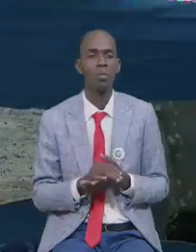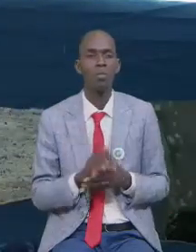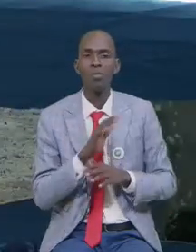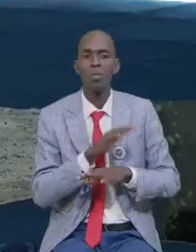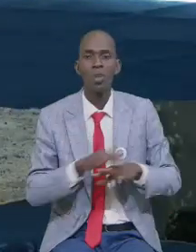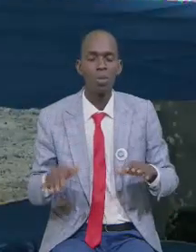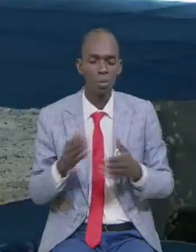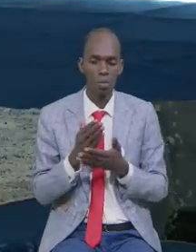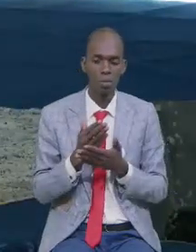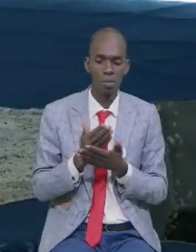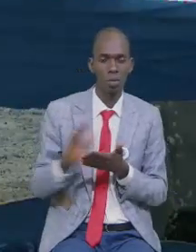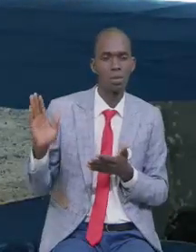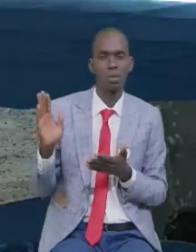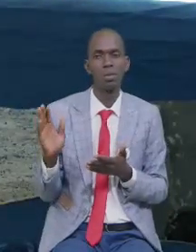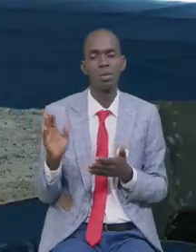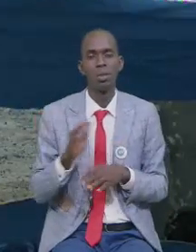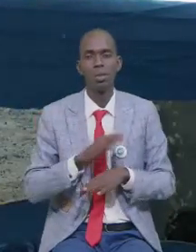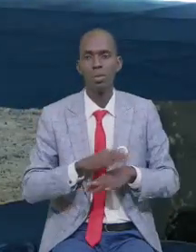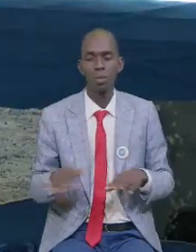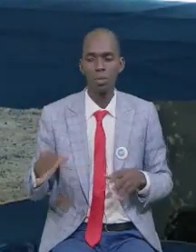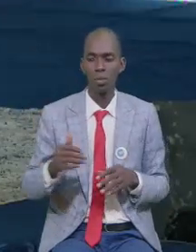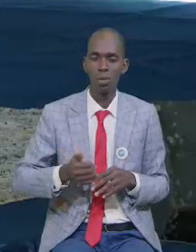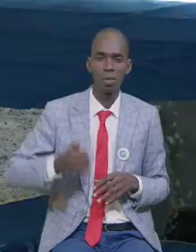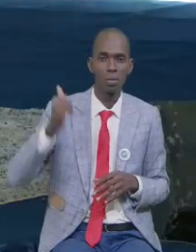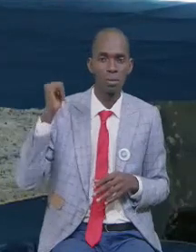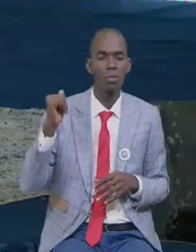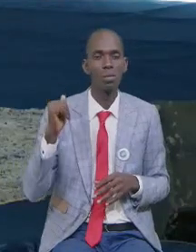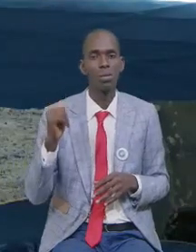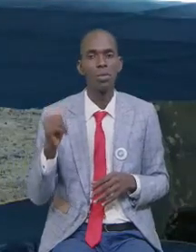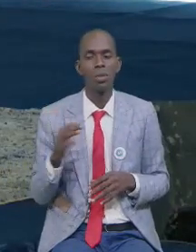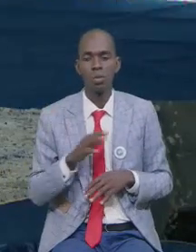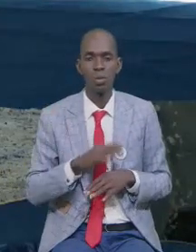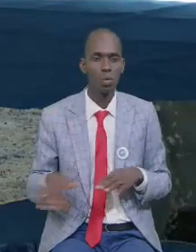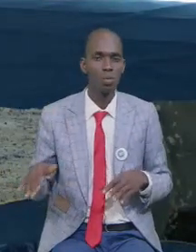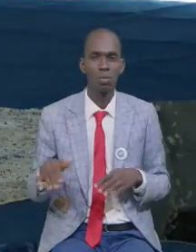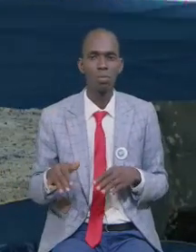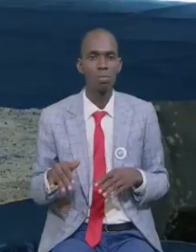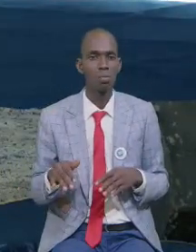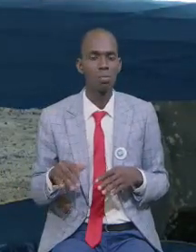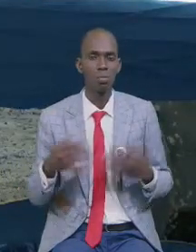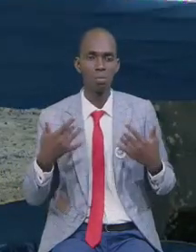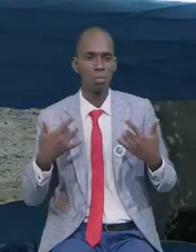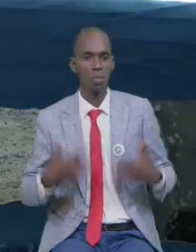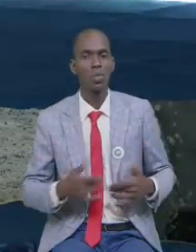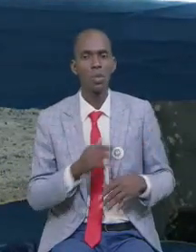resist, don't reject, don't stiffen up, and don't harden